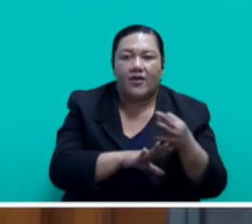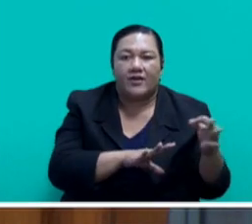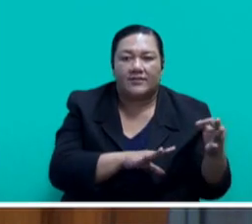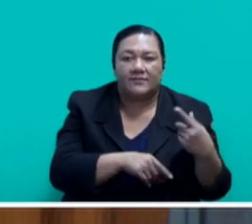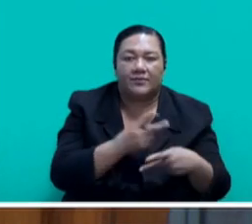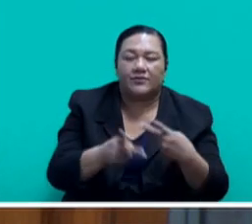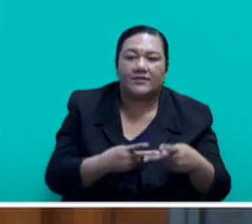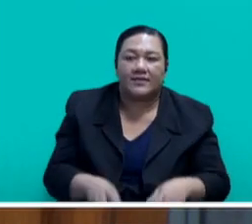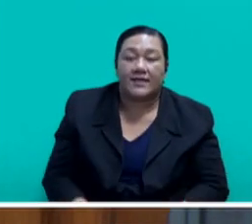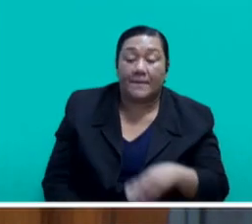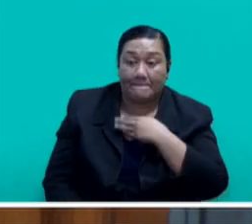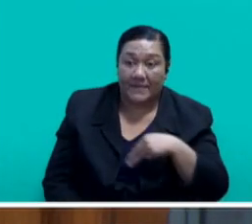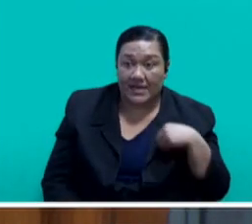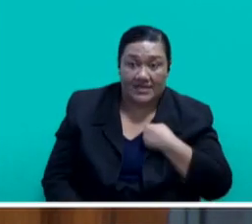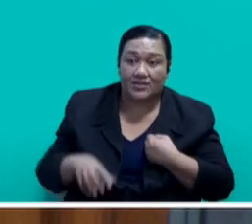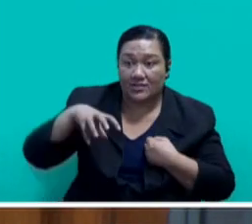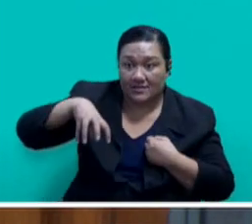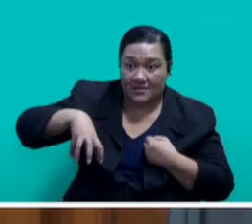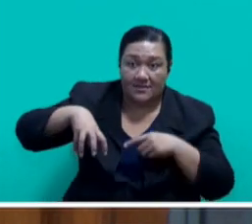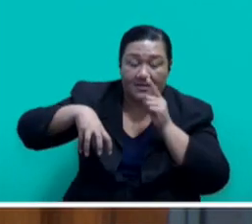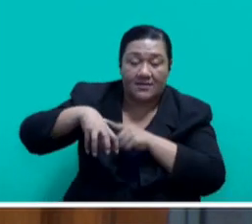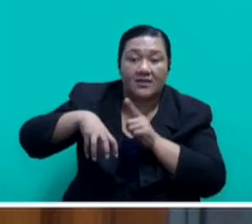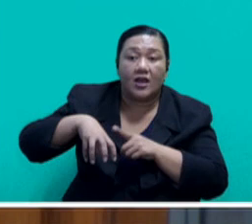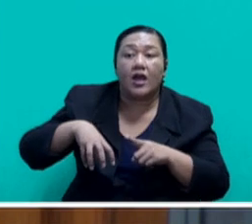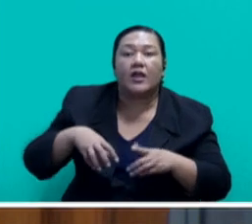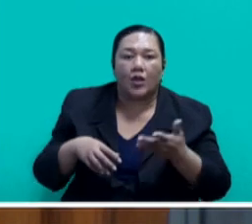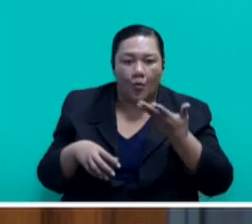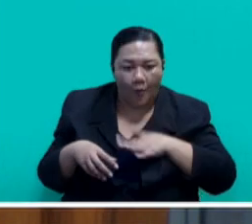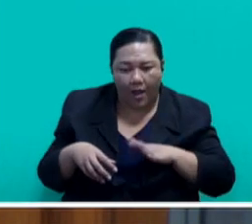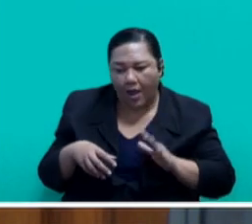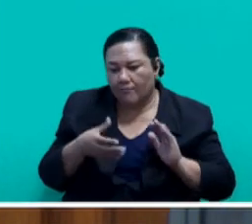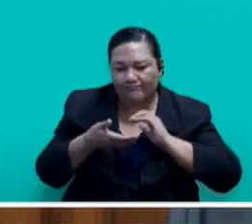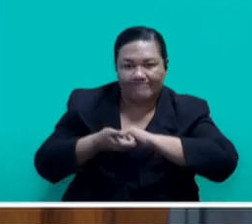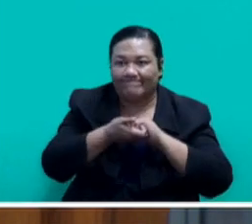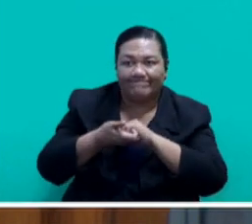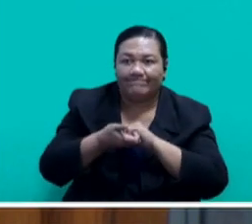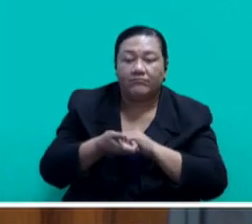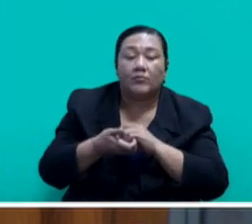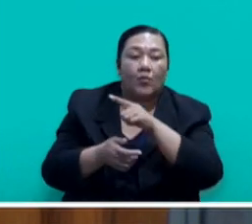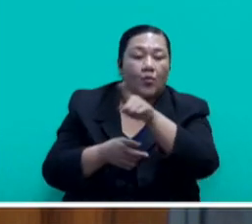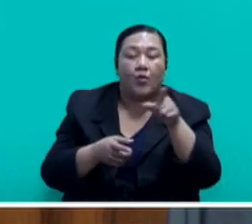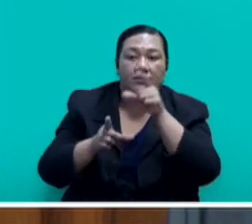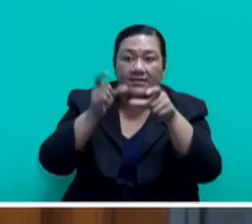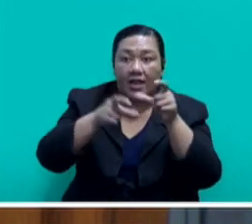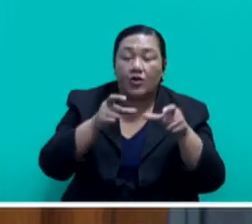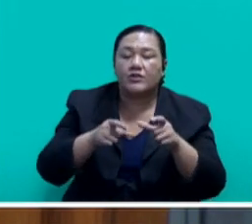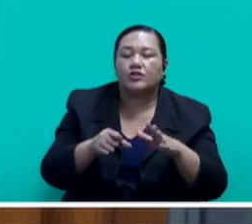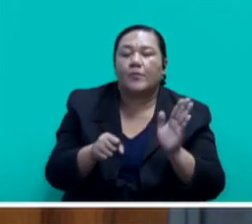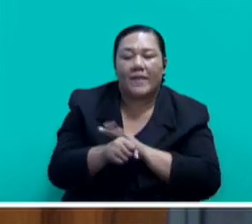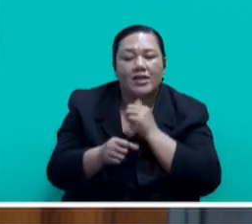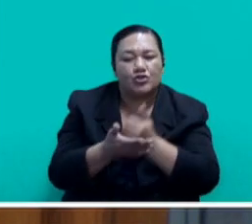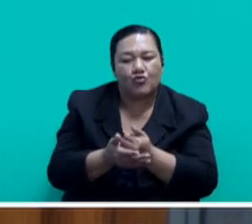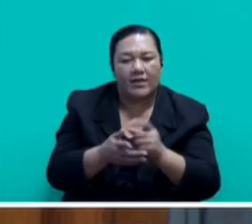closely with all relevant stakeholders to bring about sustainable result. Sustainable planting program will be introduced